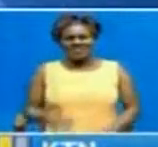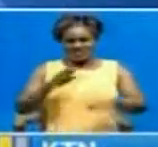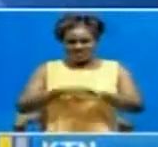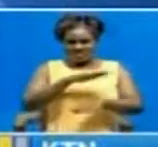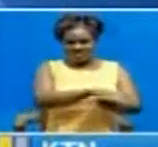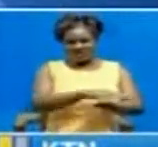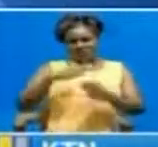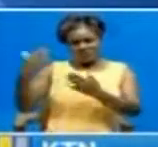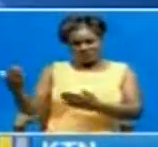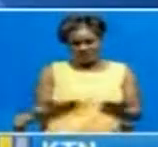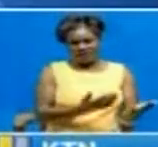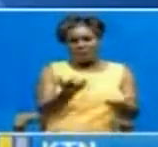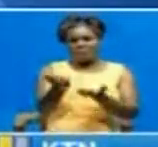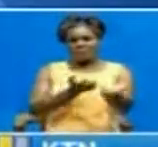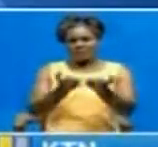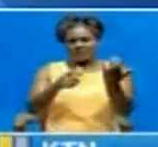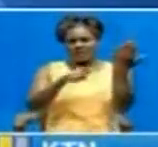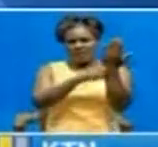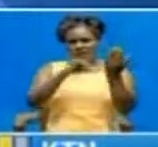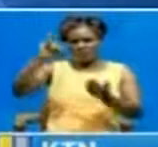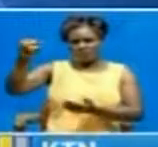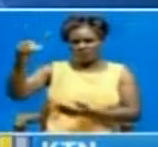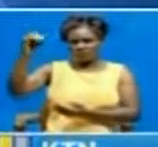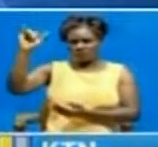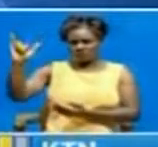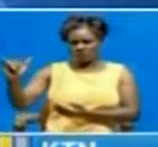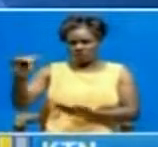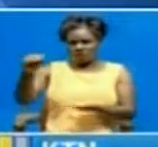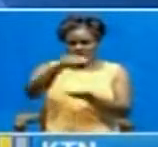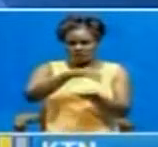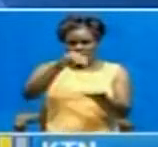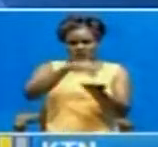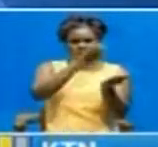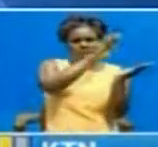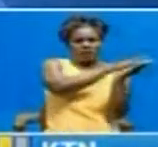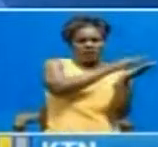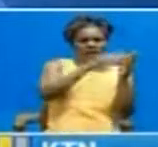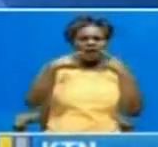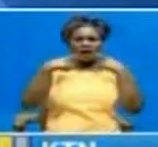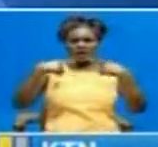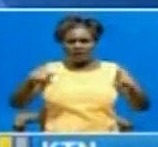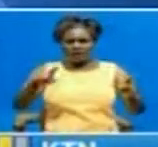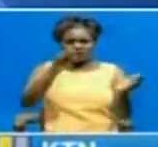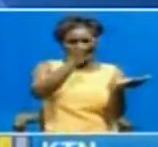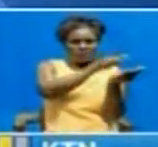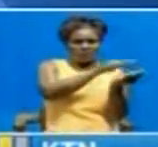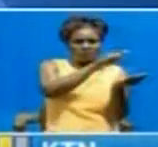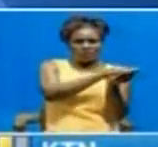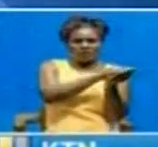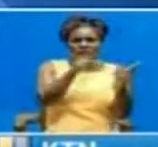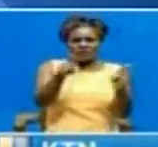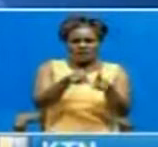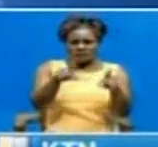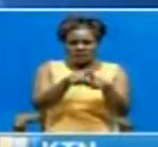Good evening and welcome to KTN Business. I'm Joy Doreen Bira. The central bank has released the first Kenya Bankers Reference Rate Compliance